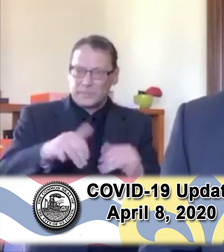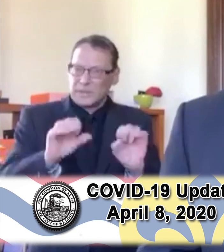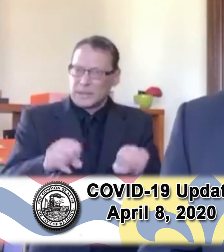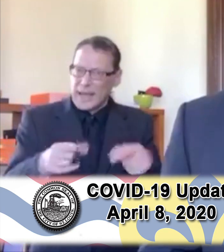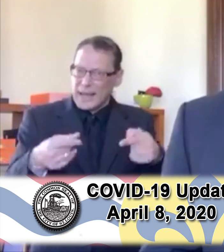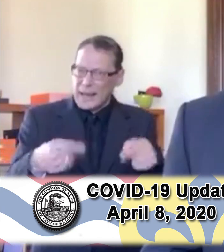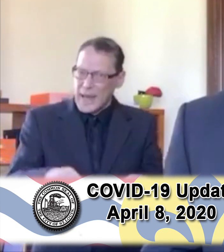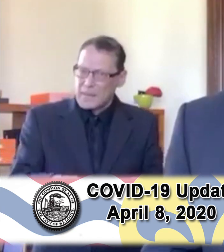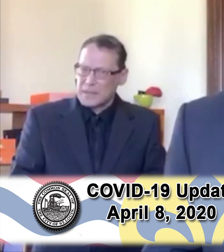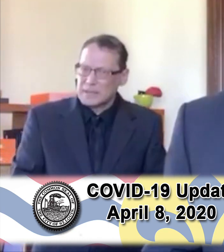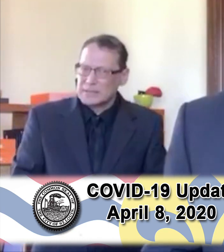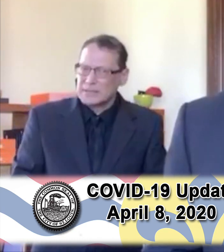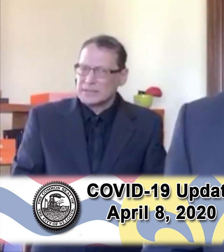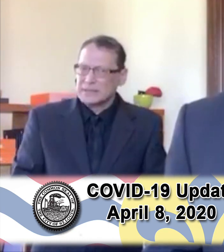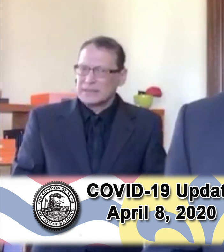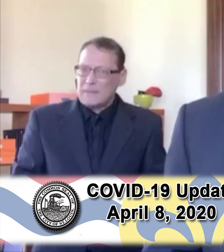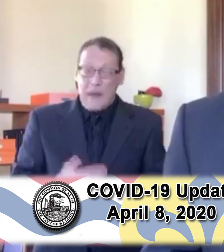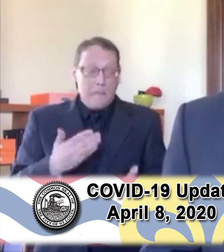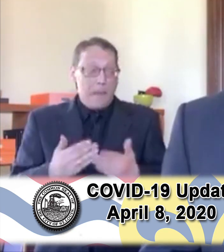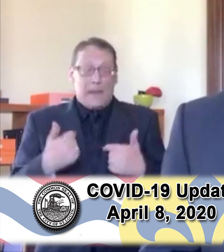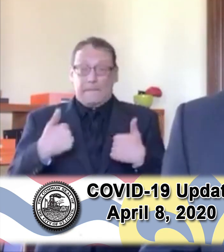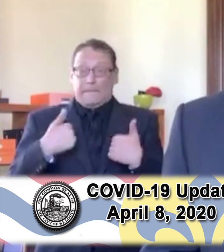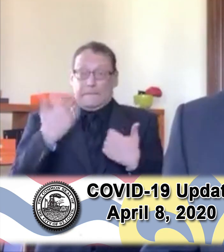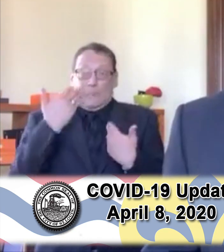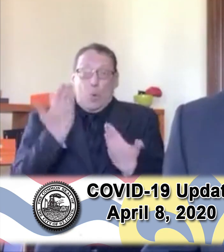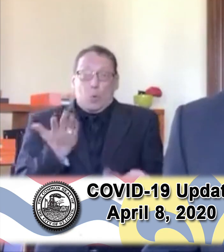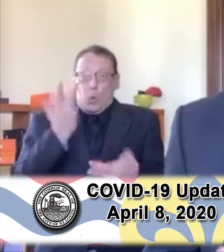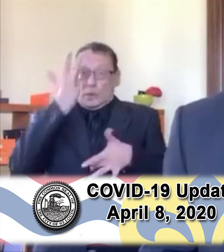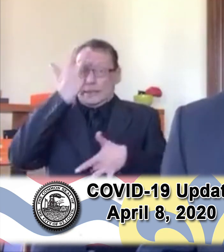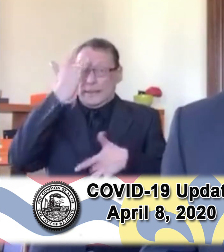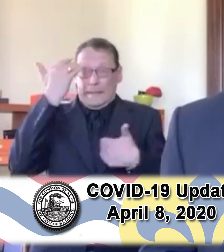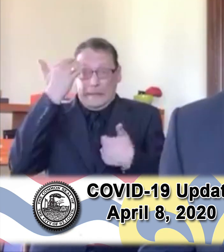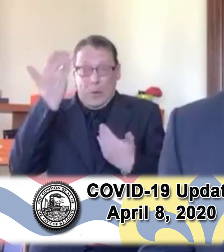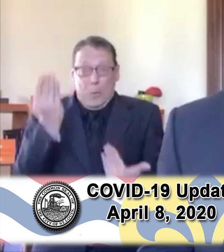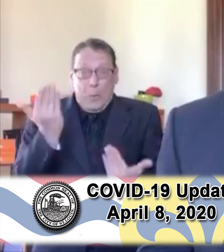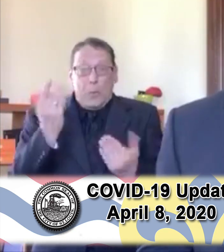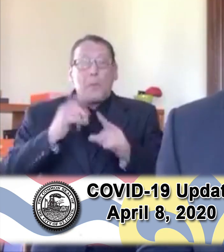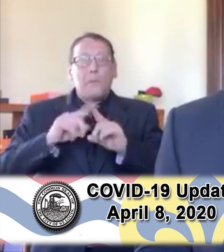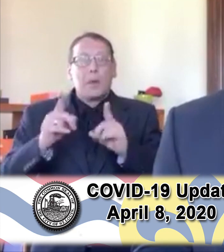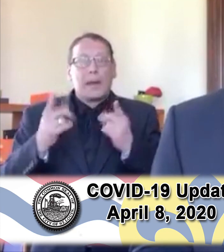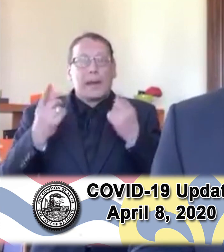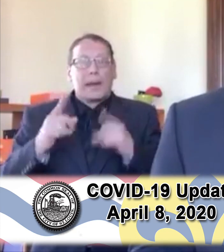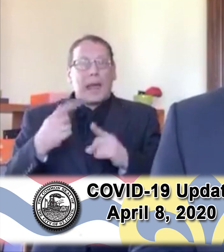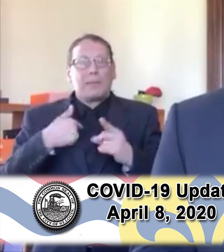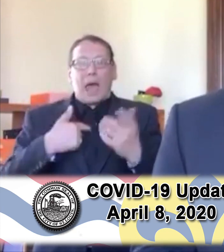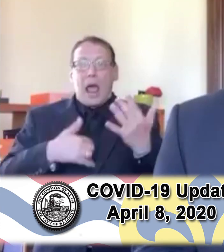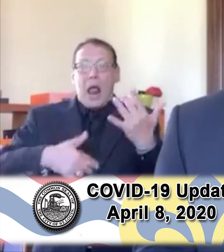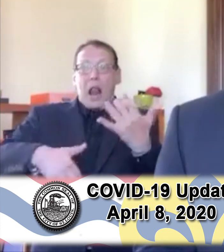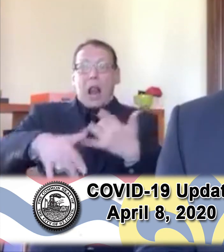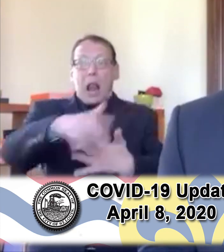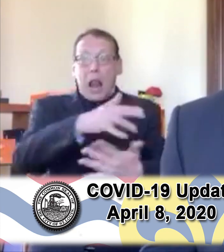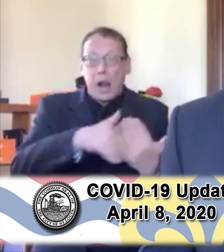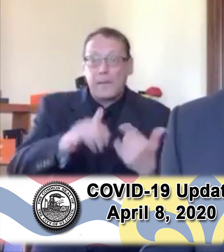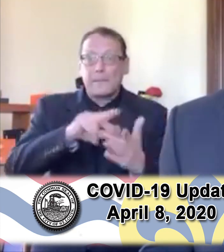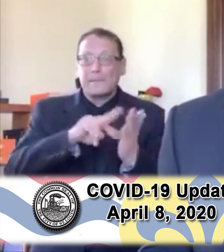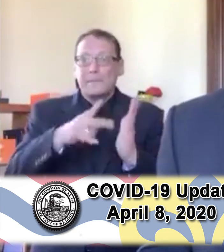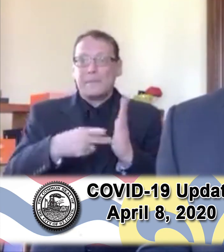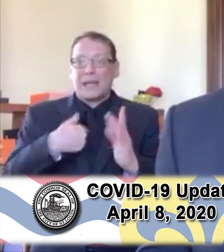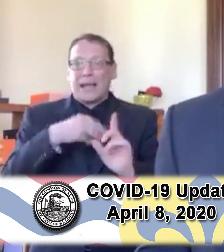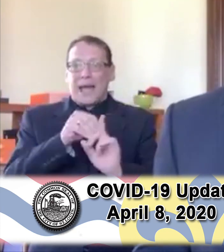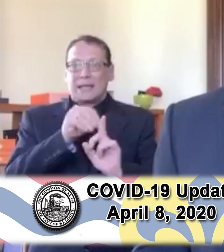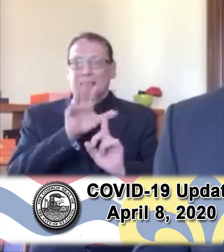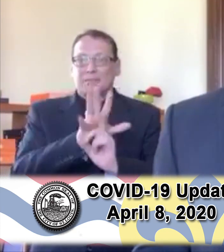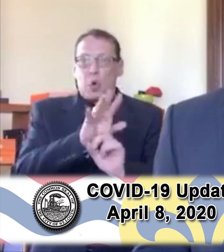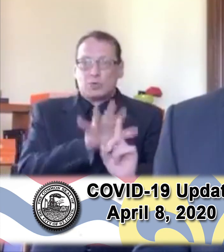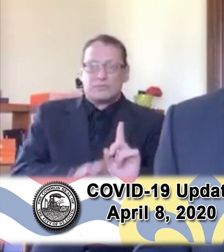so oftentimes individuals may not know that they're infected with COVID-19, but when they gather in groups, whether it's at the workplace or at other social